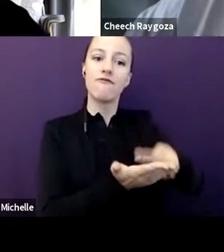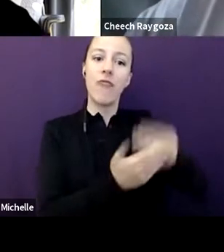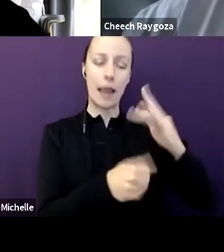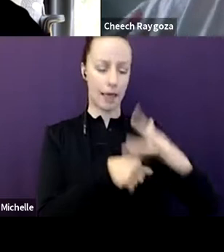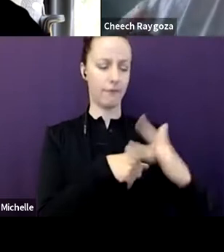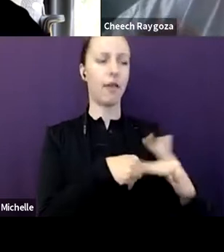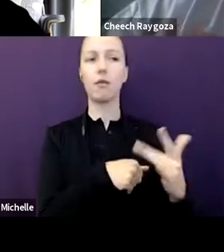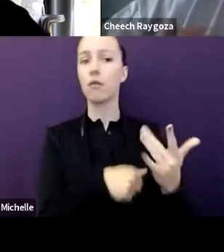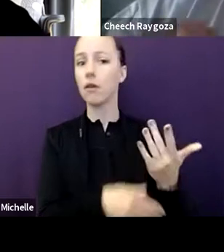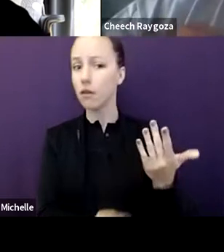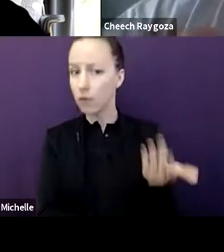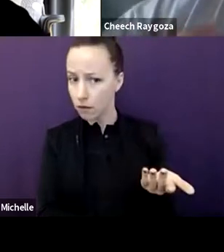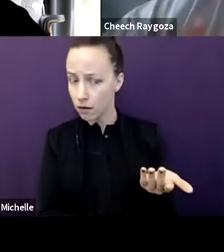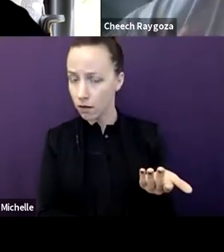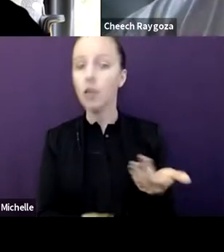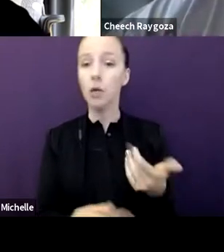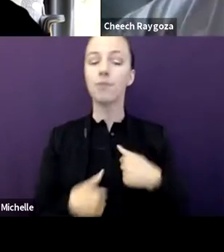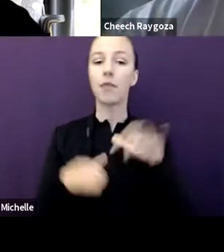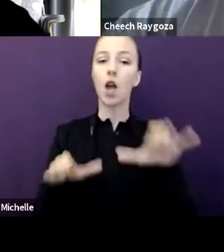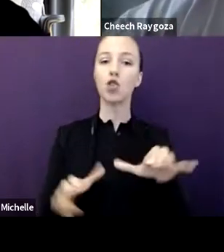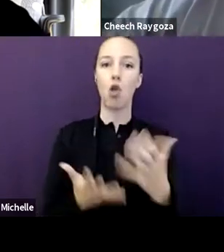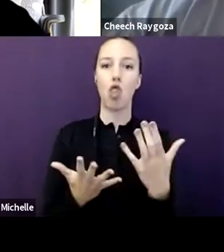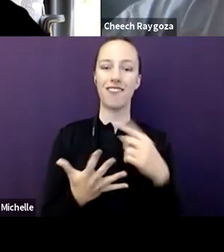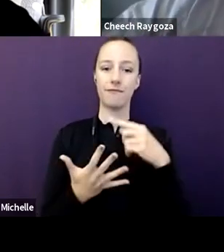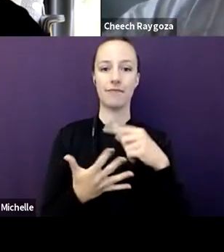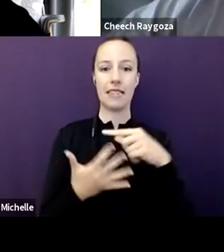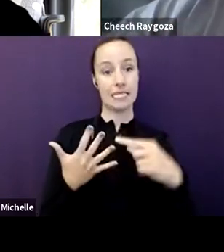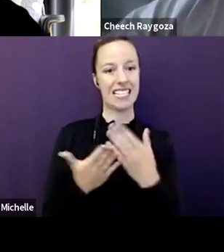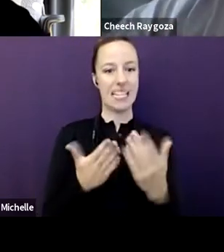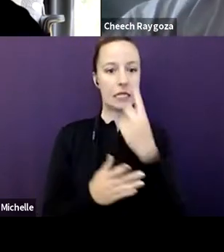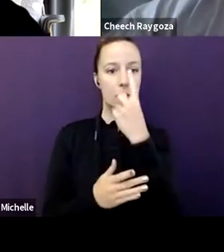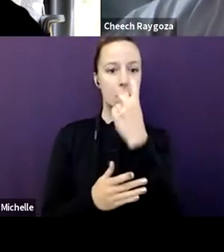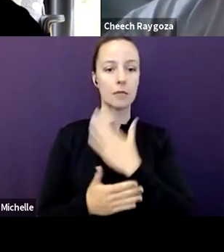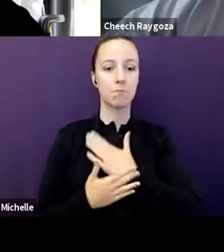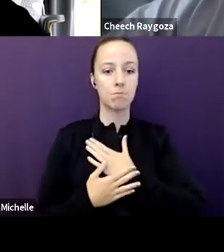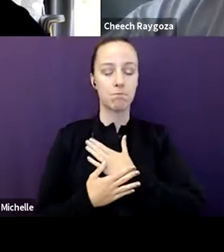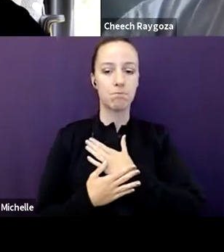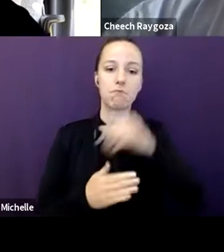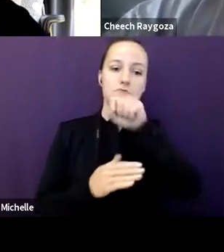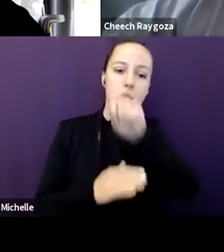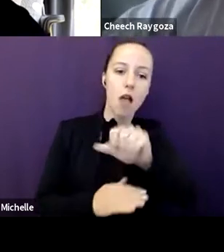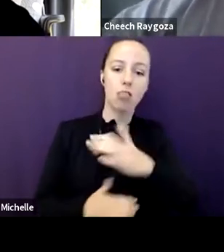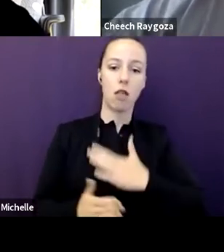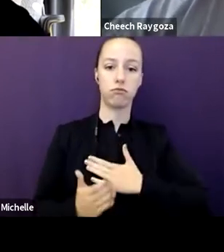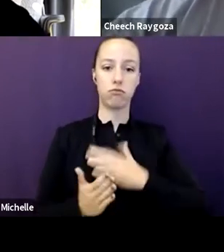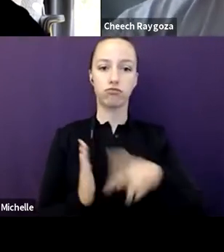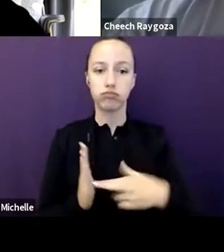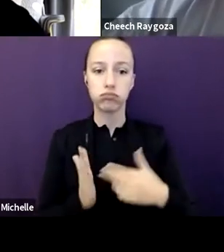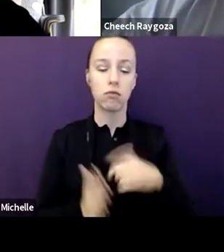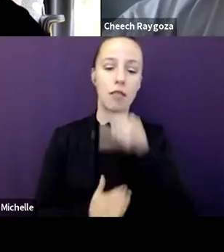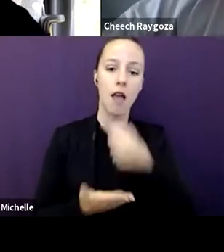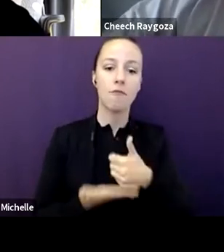that?" I do a lot of this out of the out of my heart. I love what I do. I love helping my